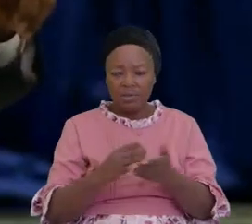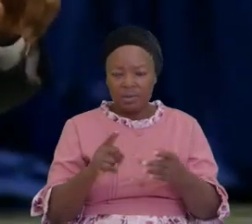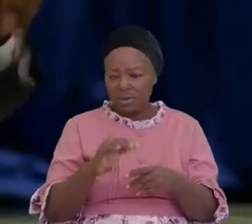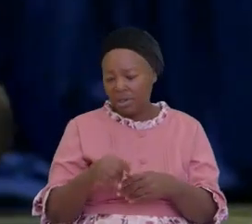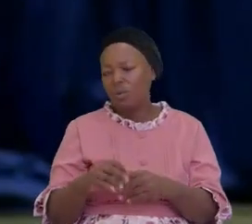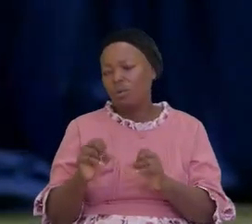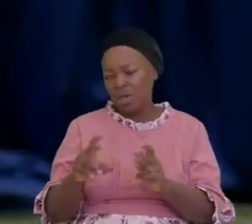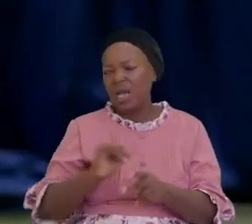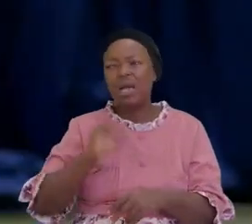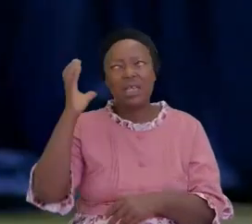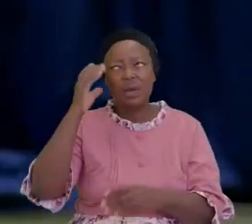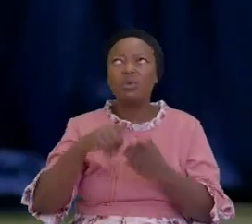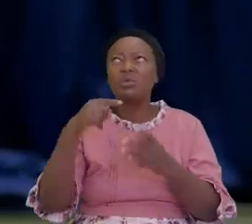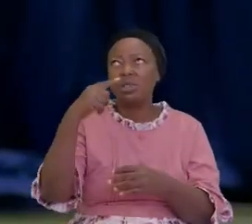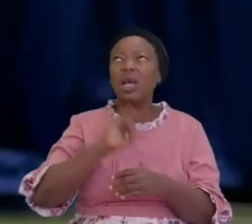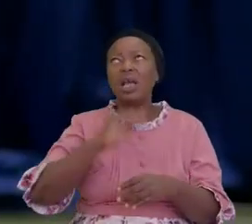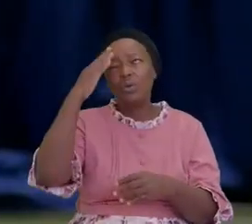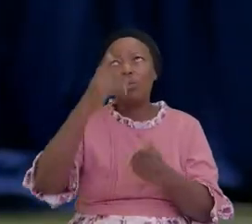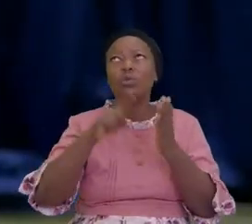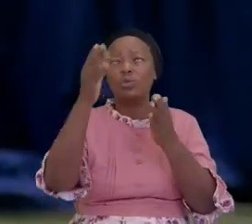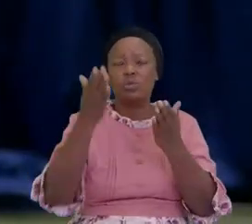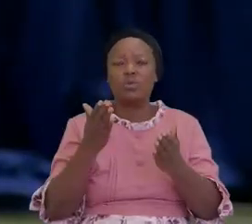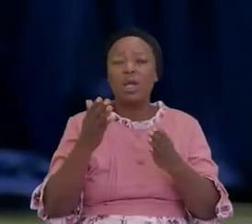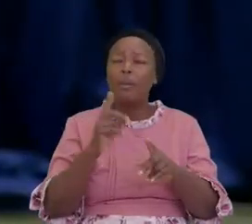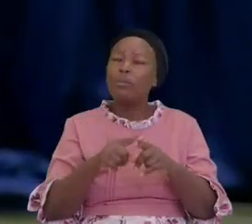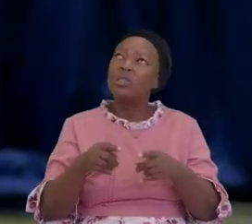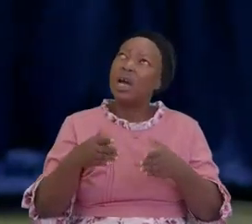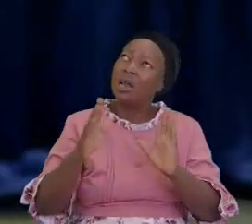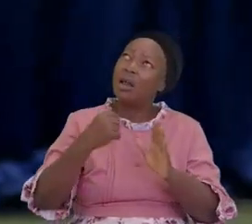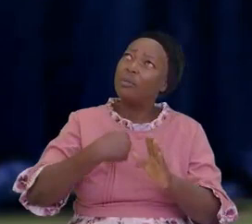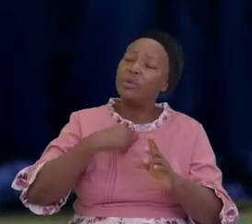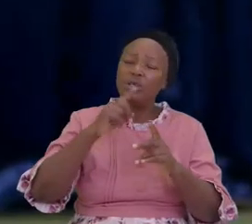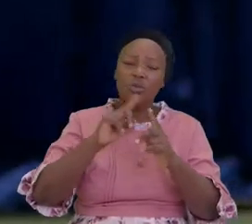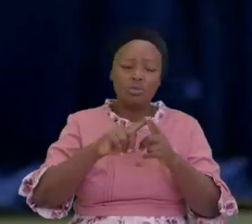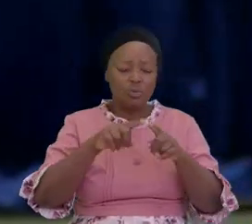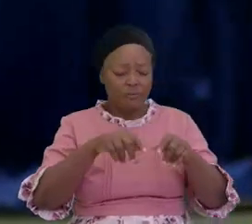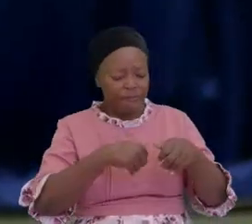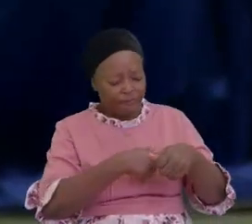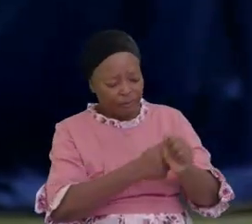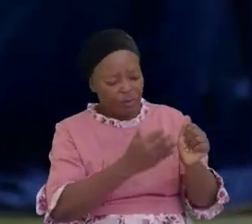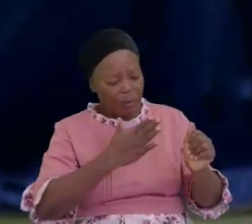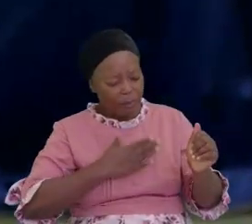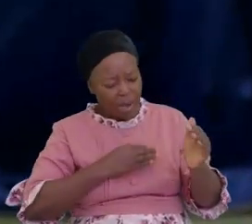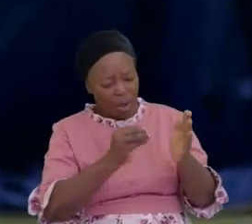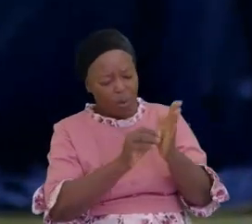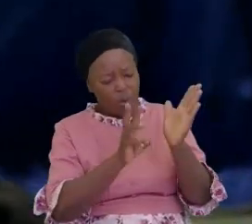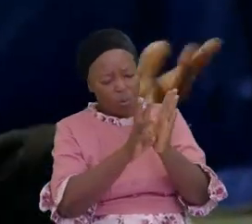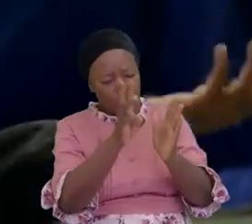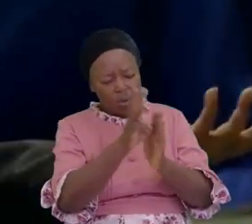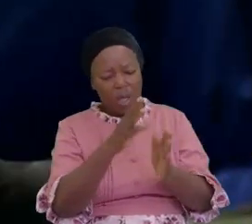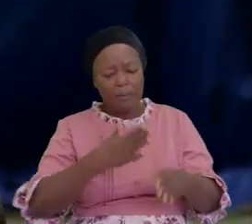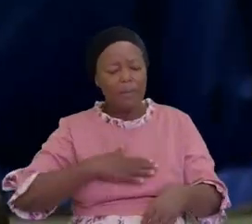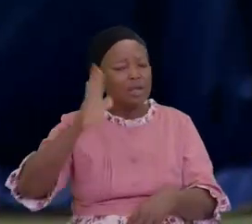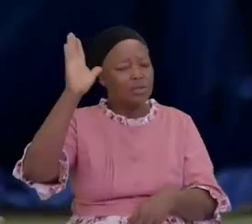what you want, but let me follow my will, my stubborn will," God will say,